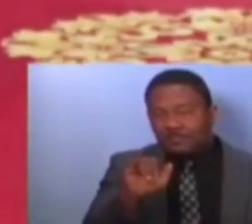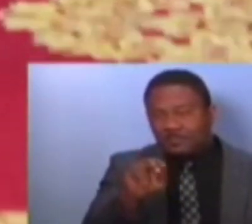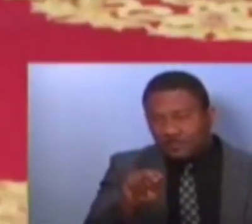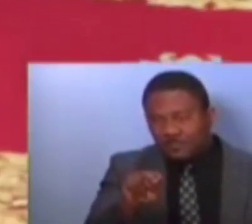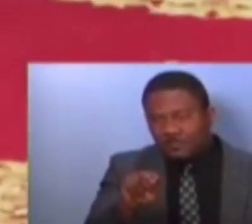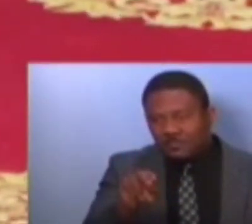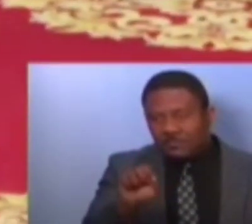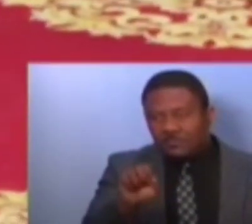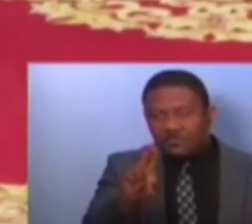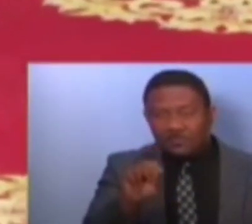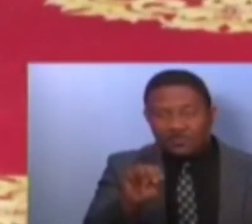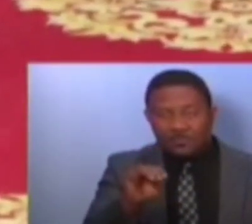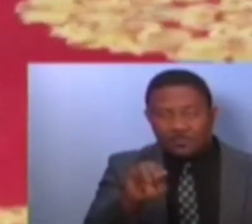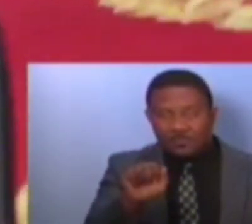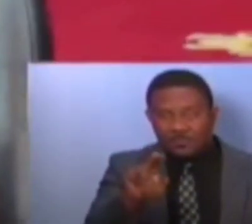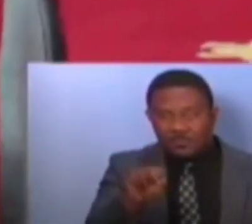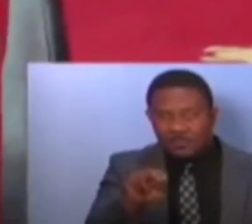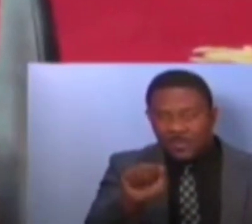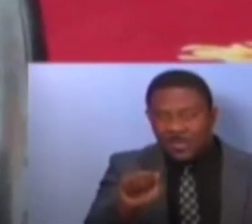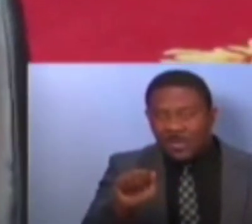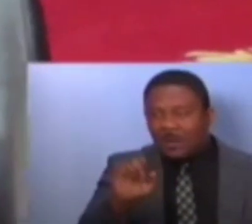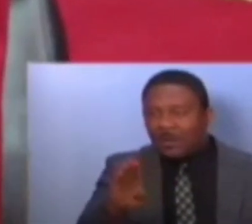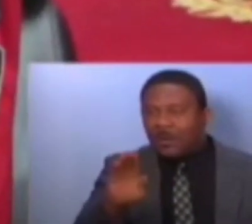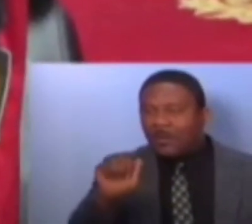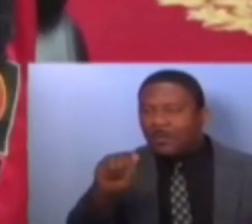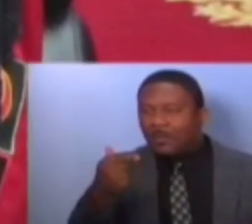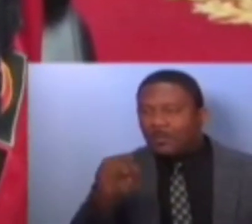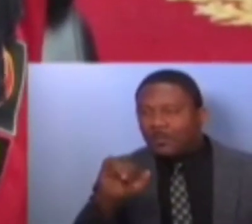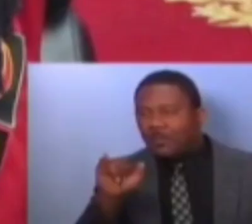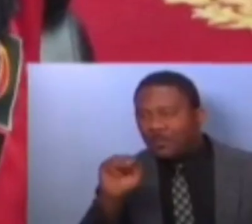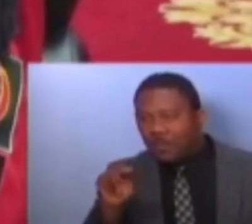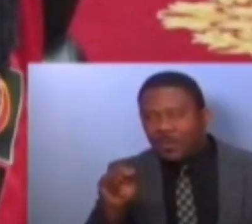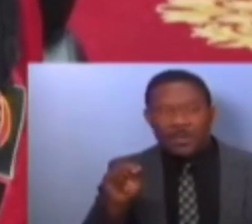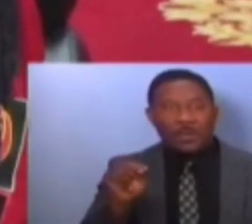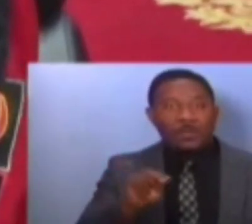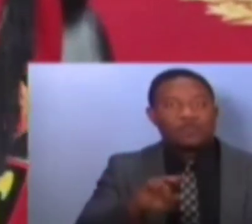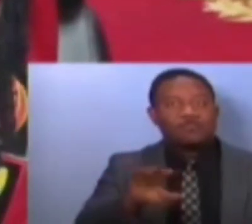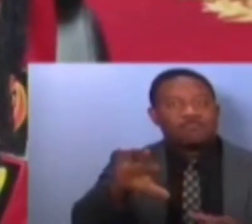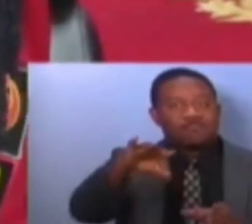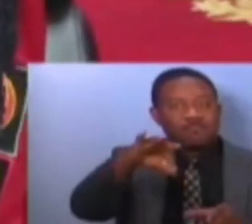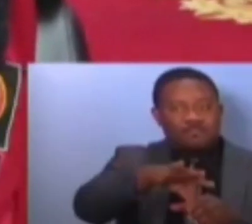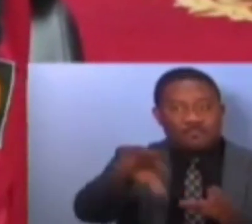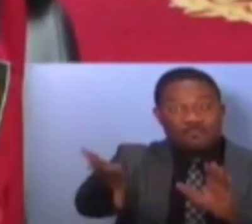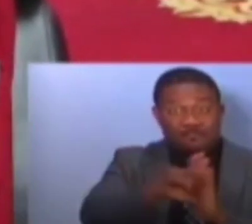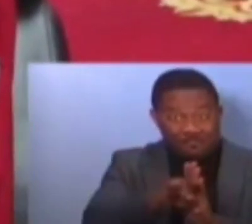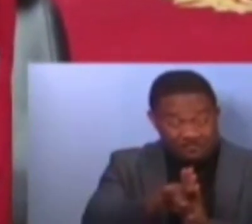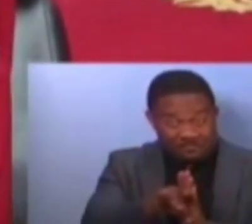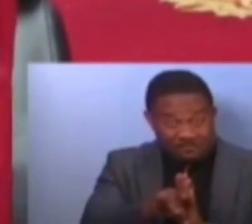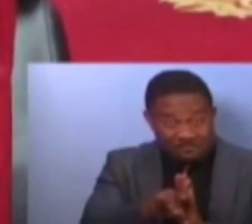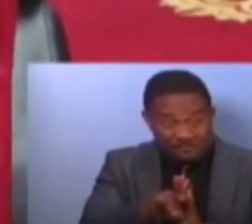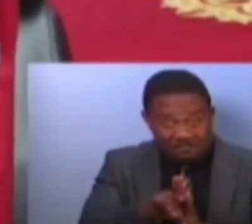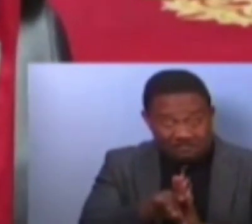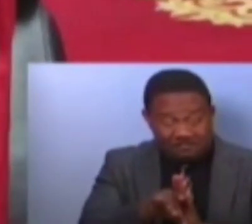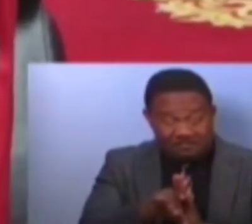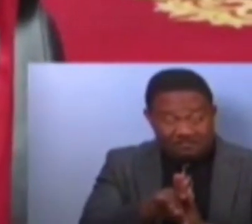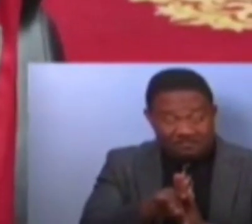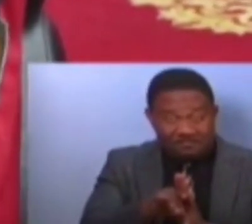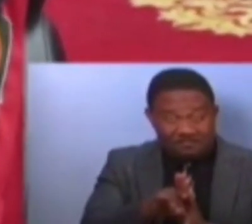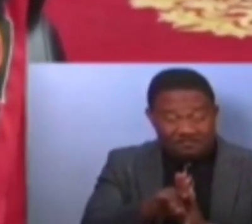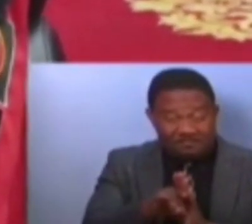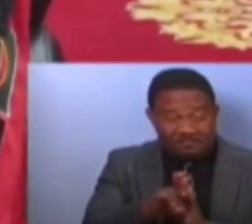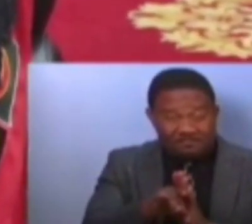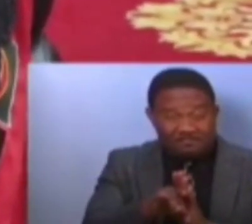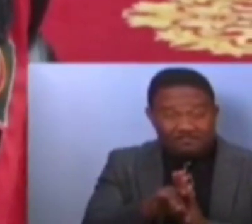Alban Sumana Kingsford Bagbin as having been elected